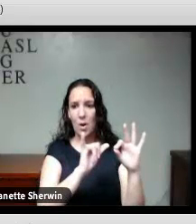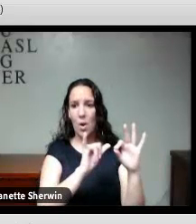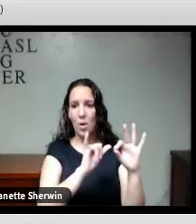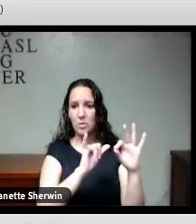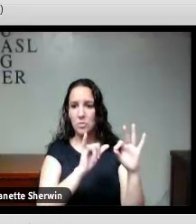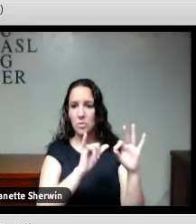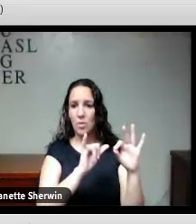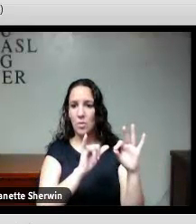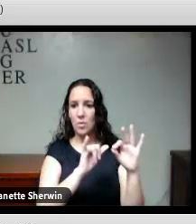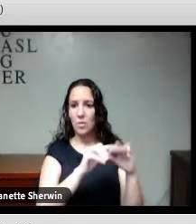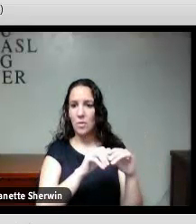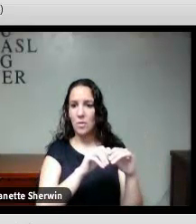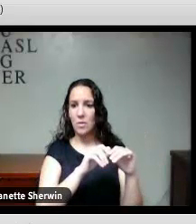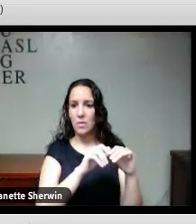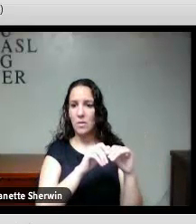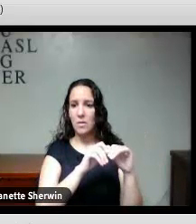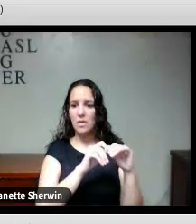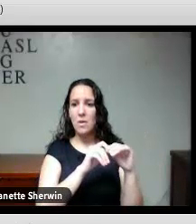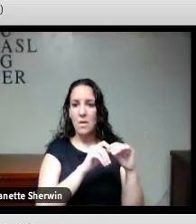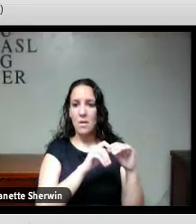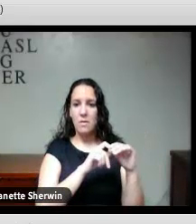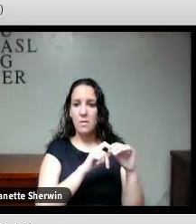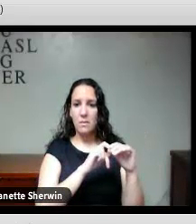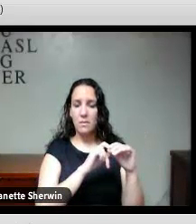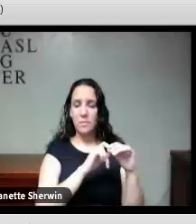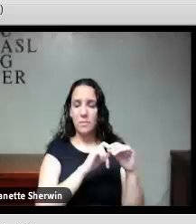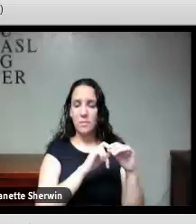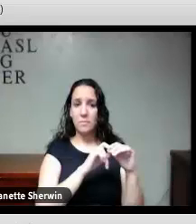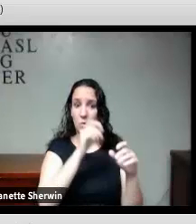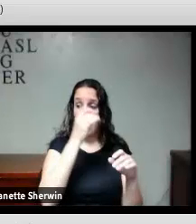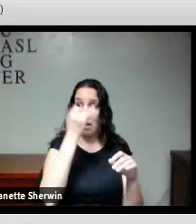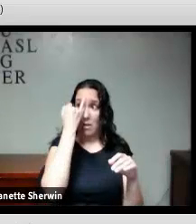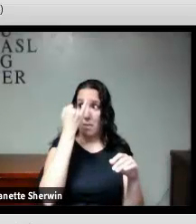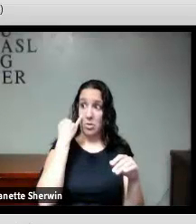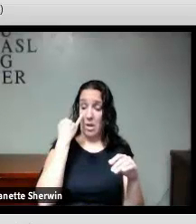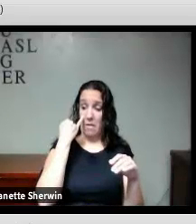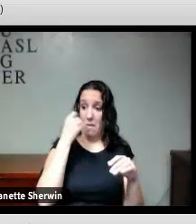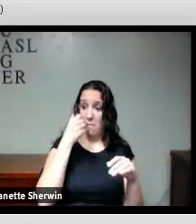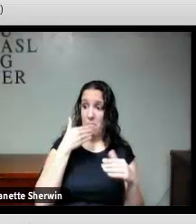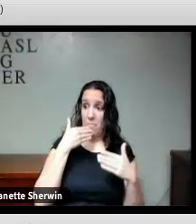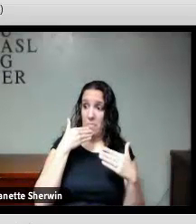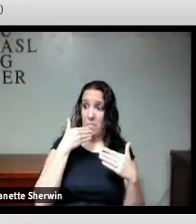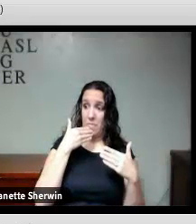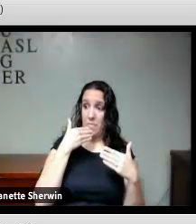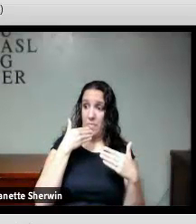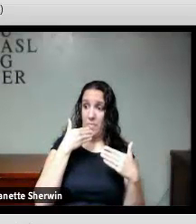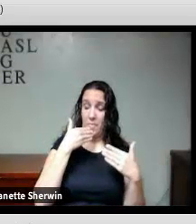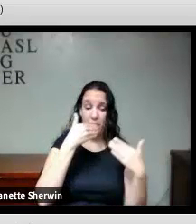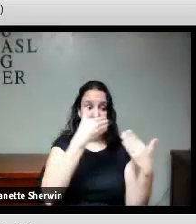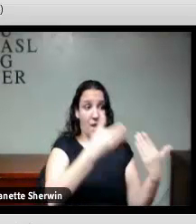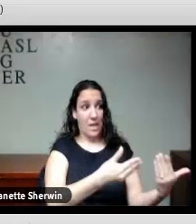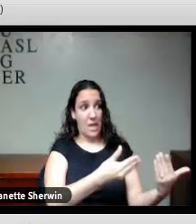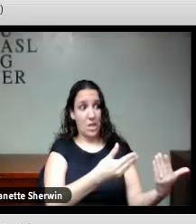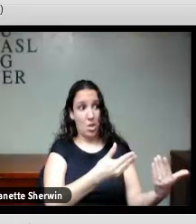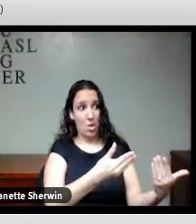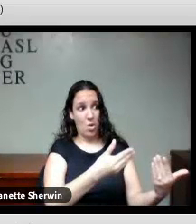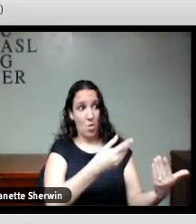somebody. So imagine, Lynn, if I'm thanking you for something within a process that has caused you to be